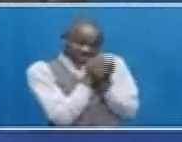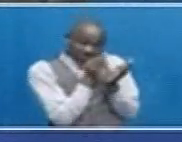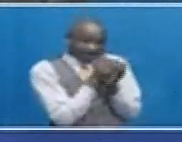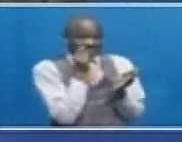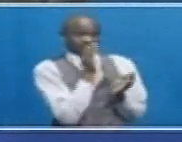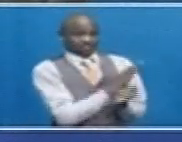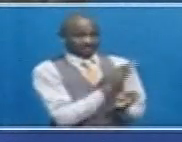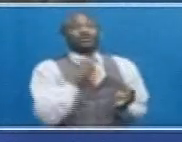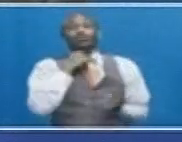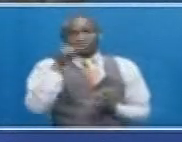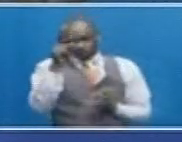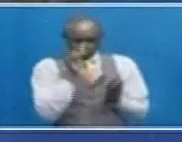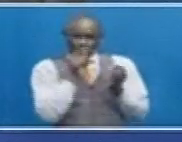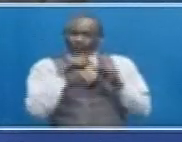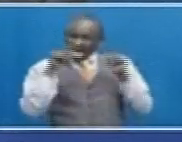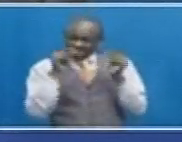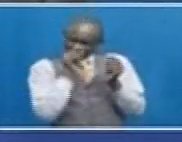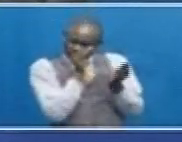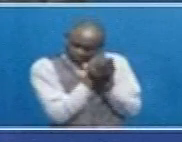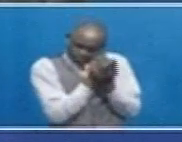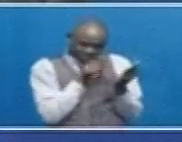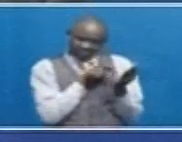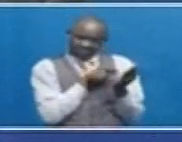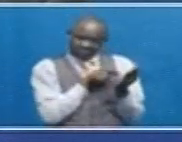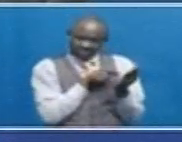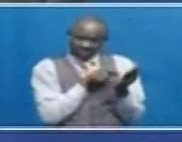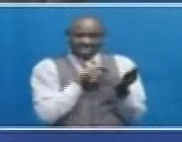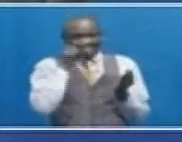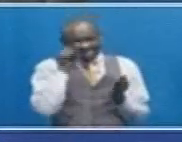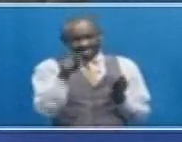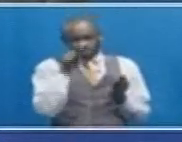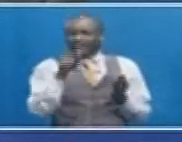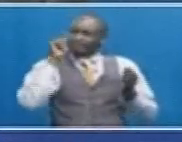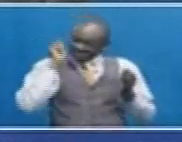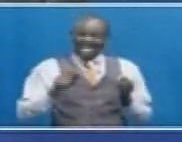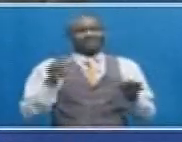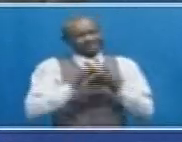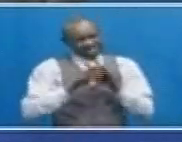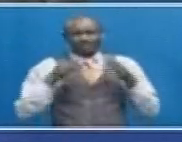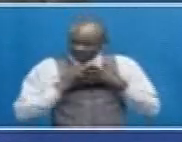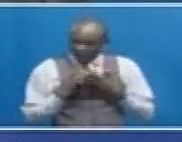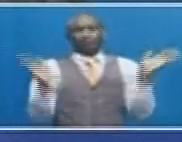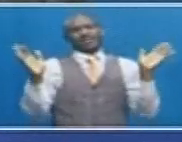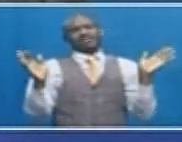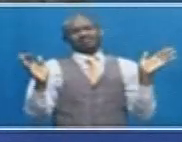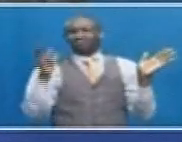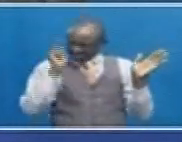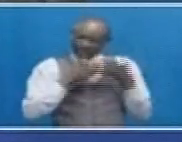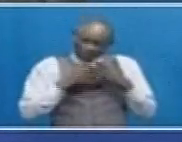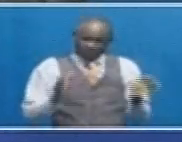want you to underline the word reservation. There should be no reservations in this